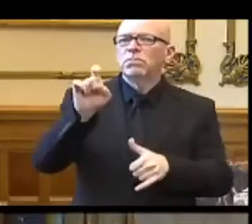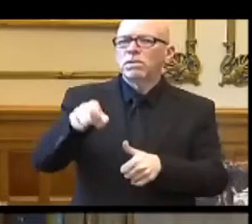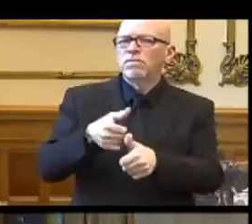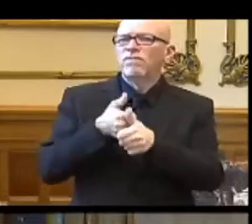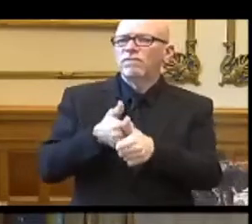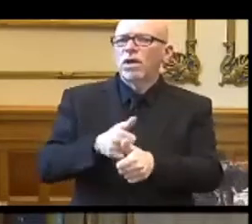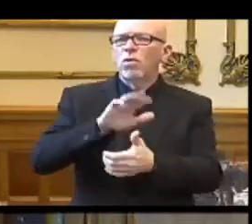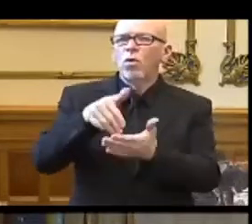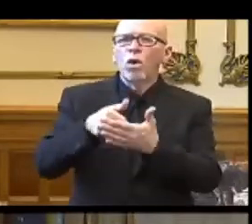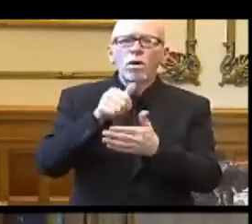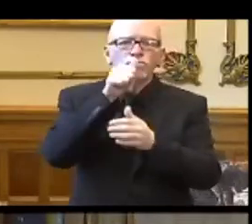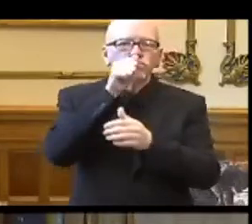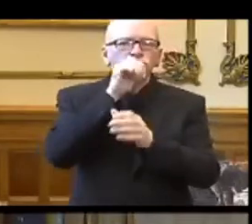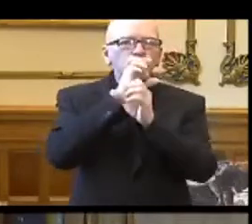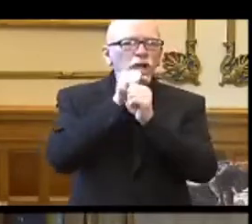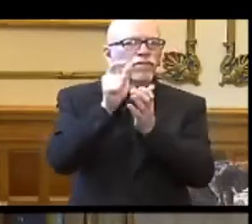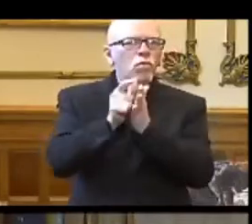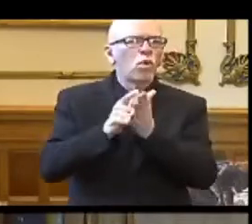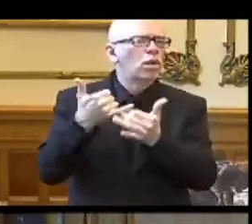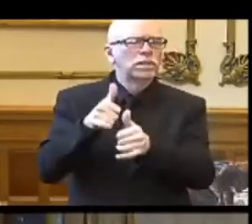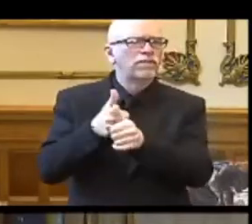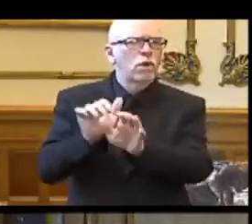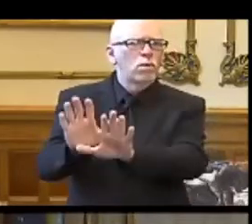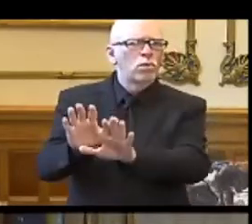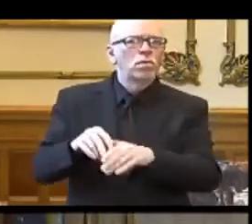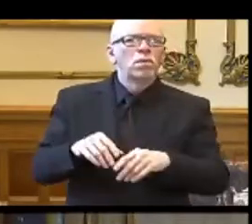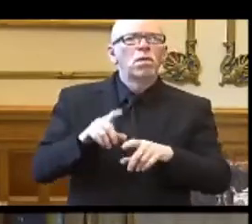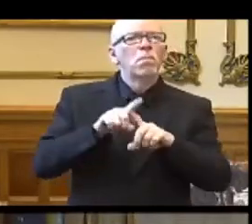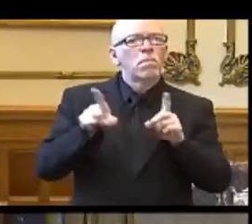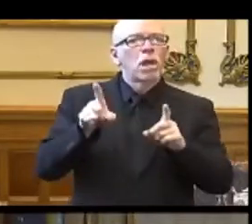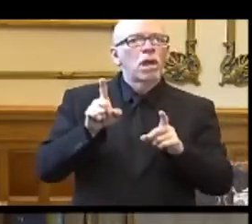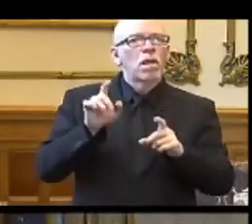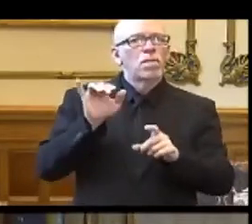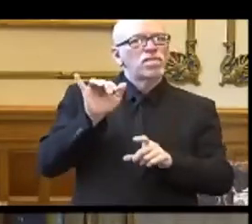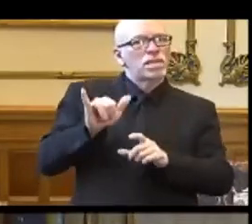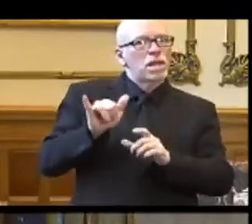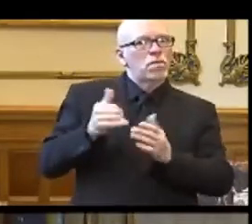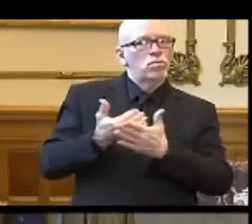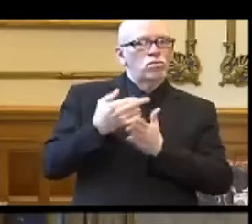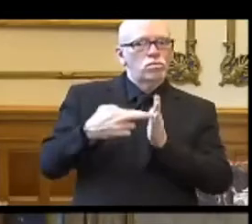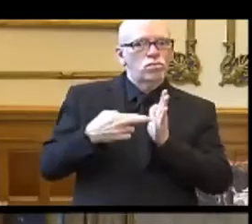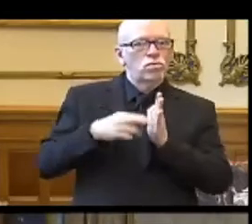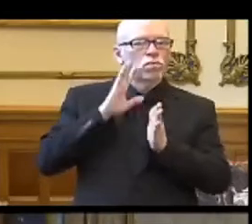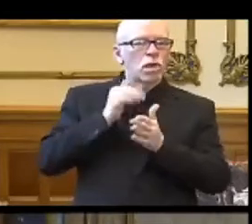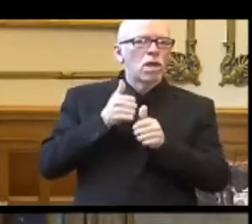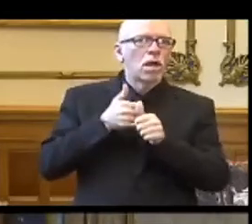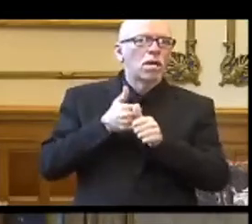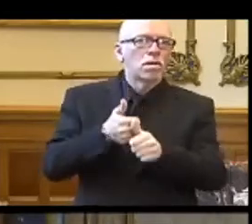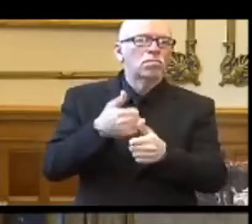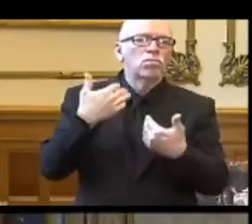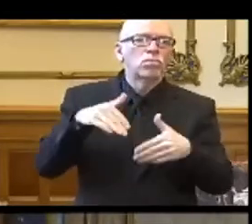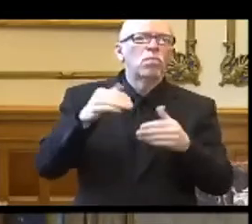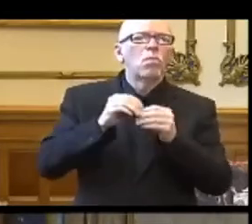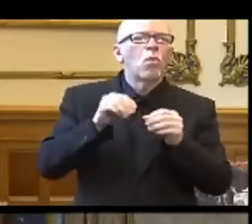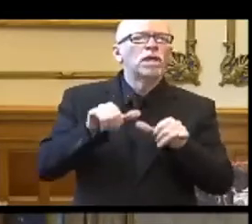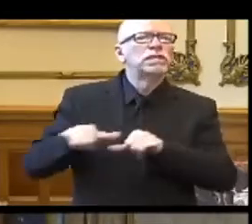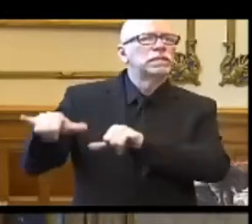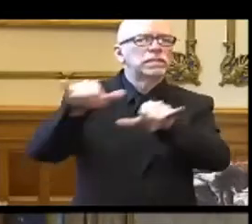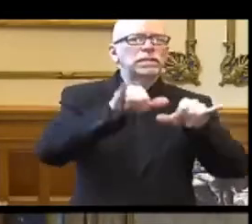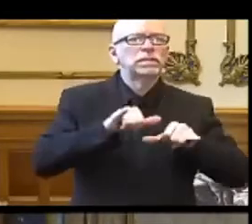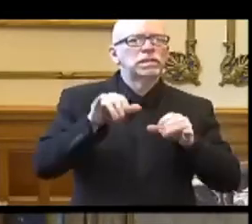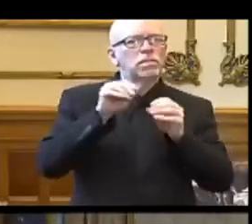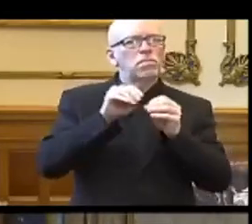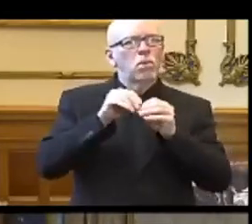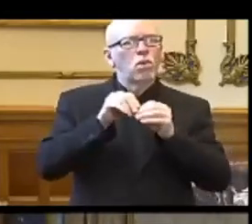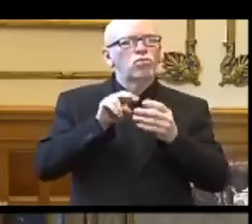all privacy laws, but we believe that this move will help to ensure consistency and transparency across all